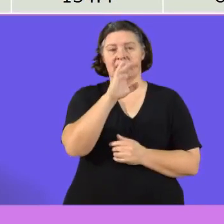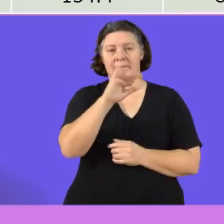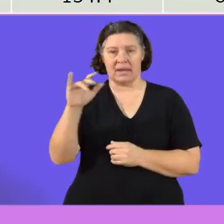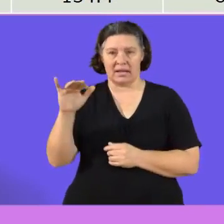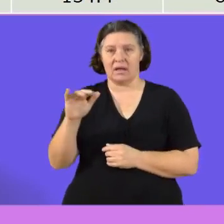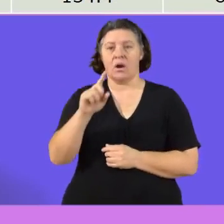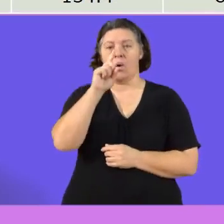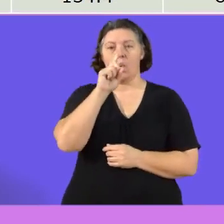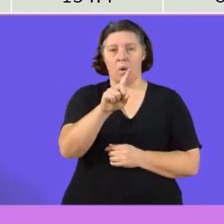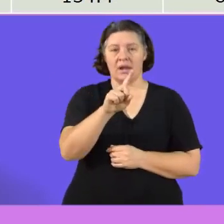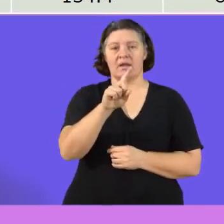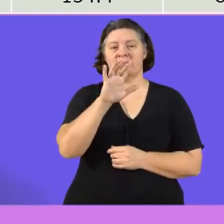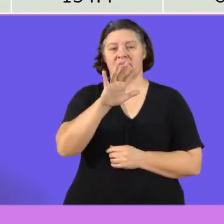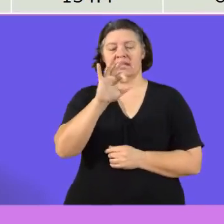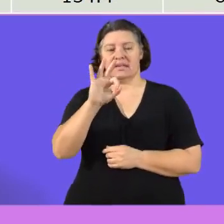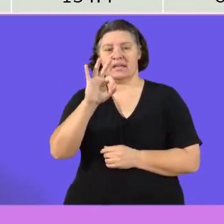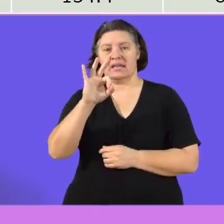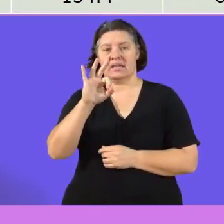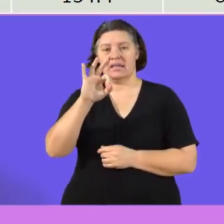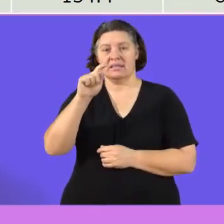should give you